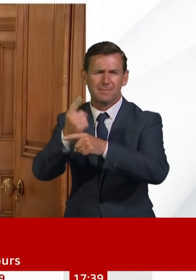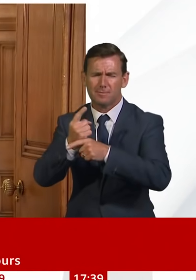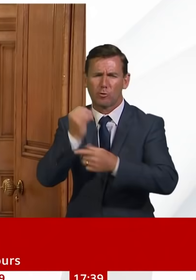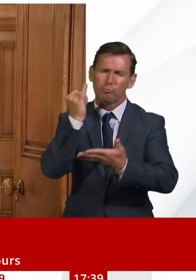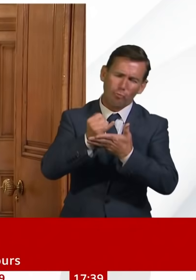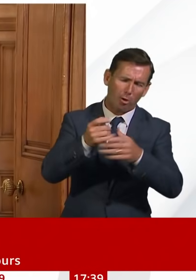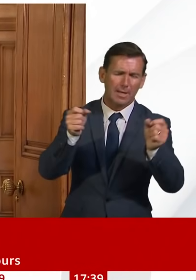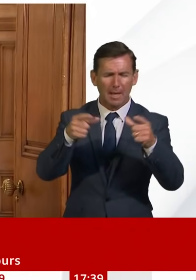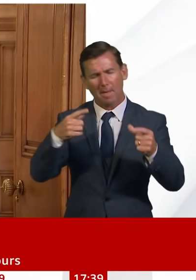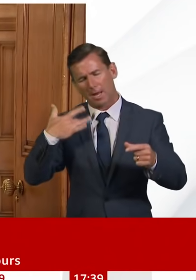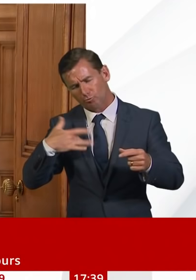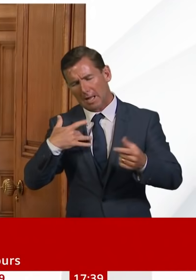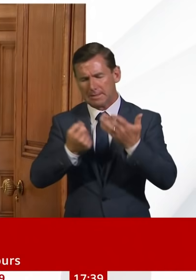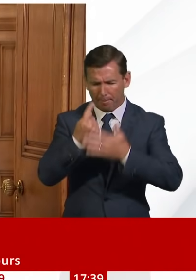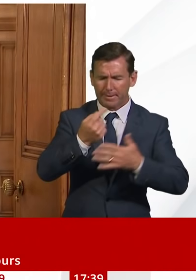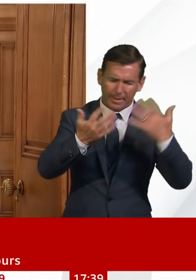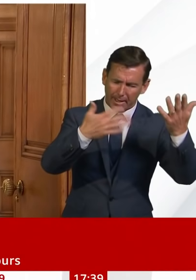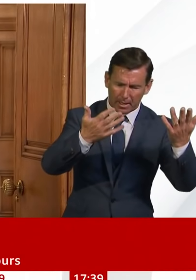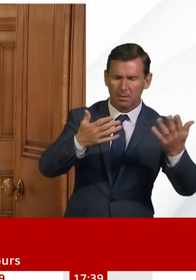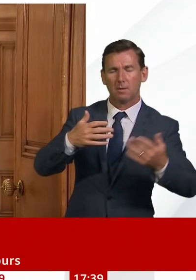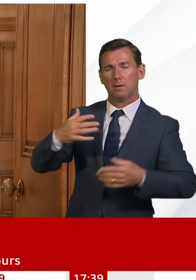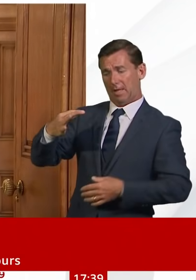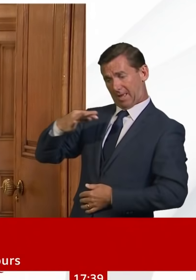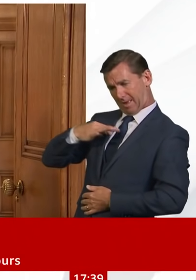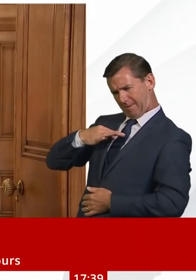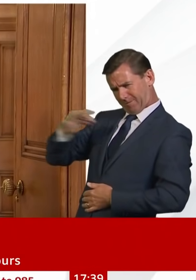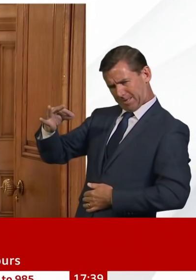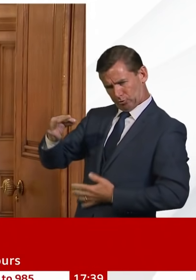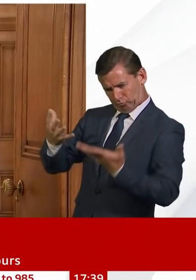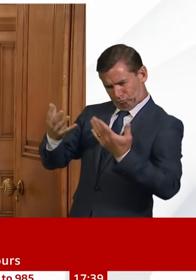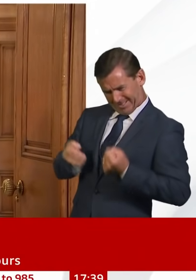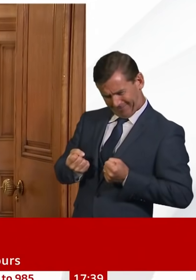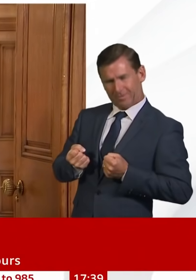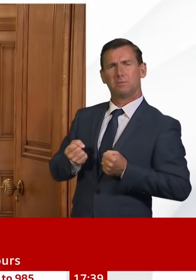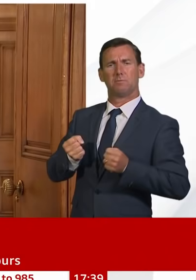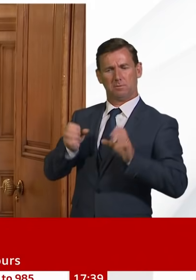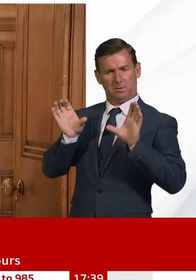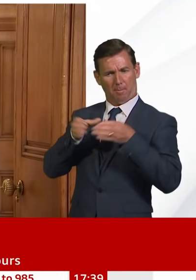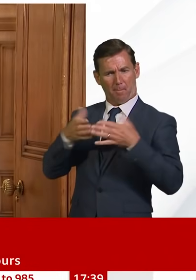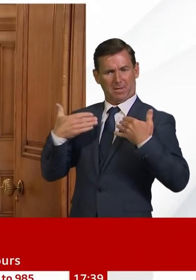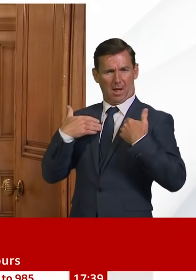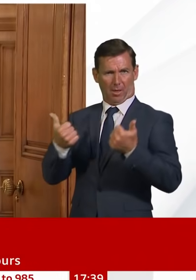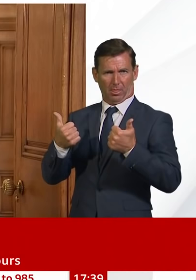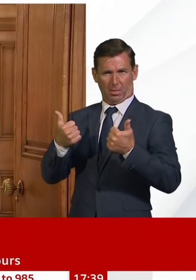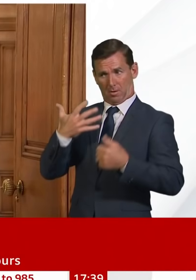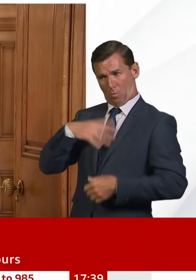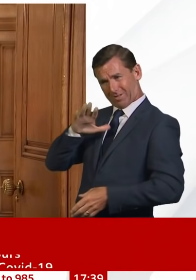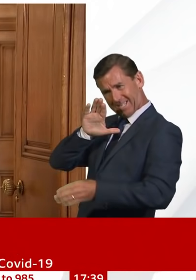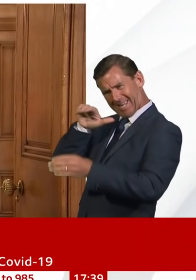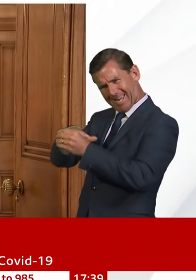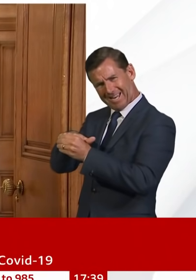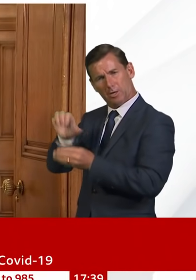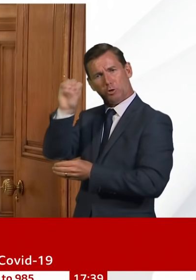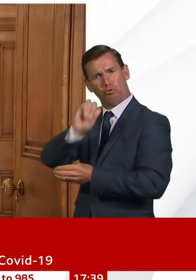address initially, but the invitation, when it came to the Department for Health to participate in this scheme, in an